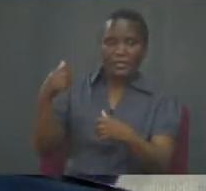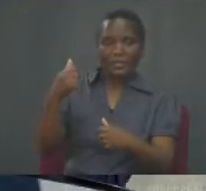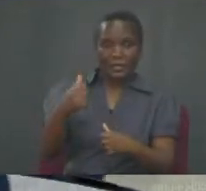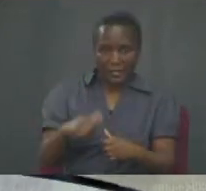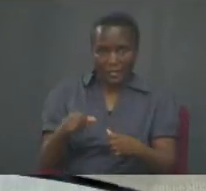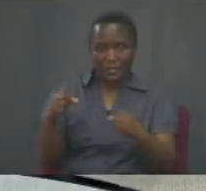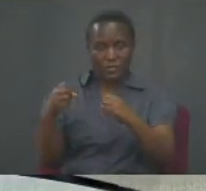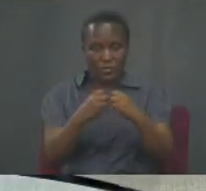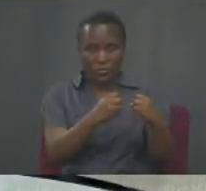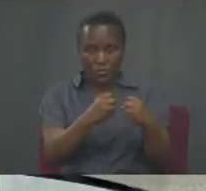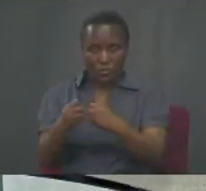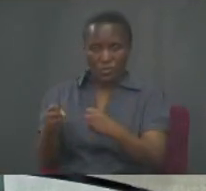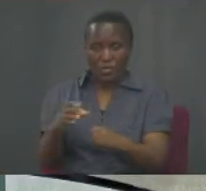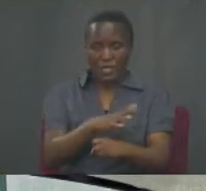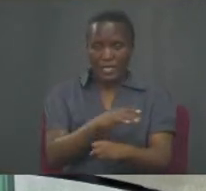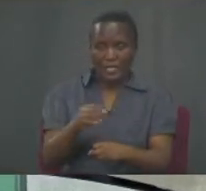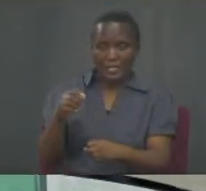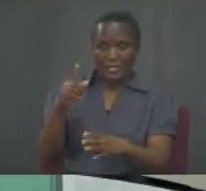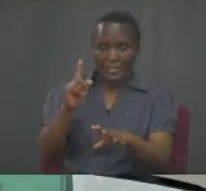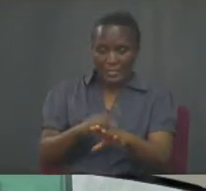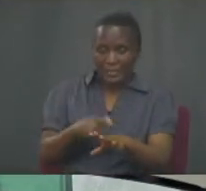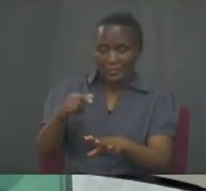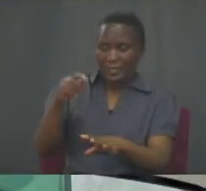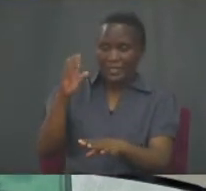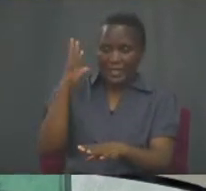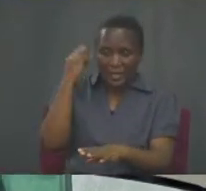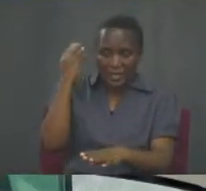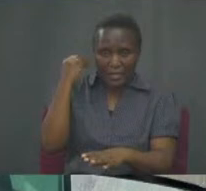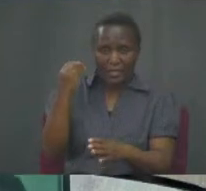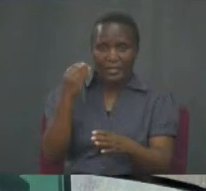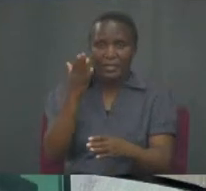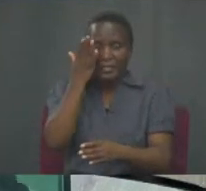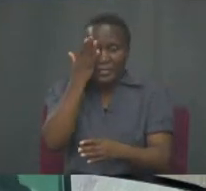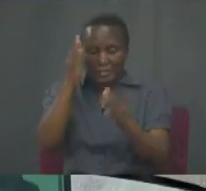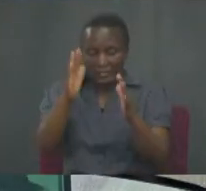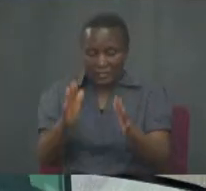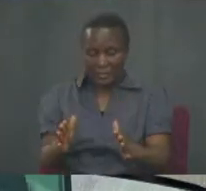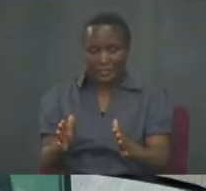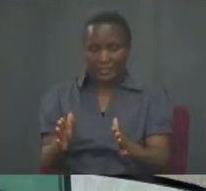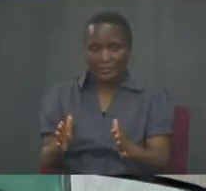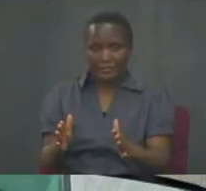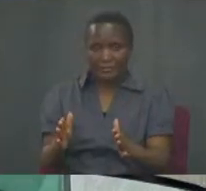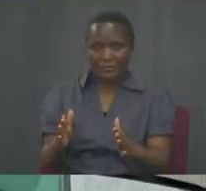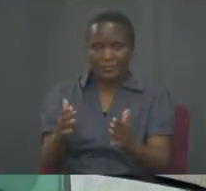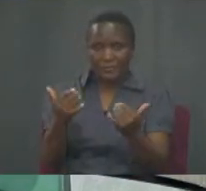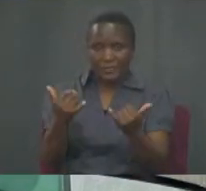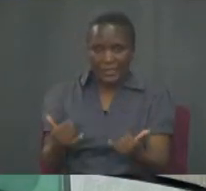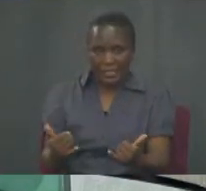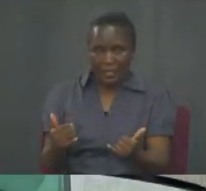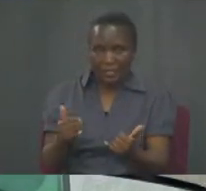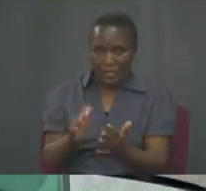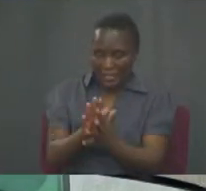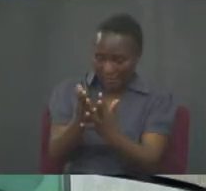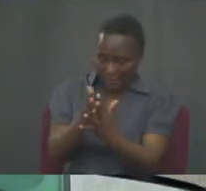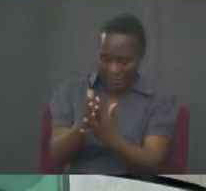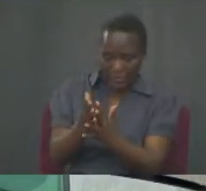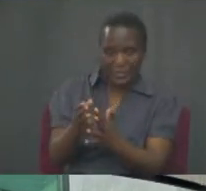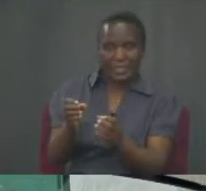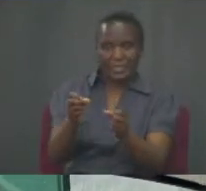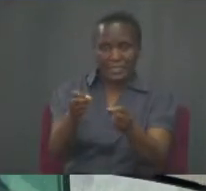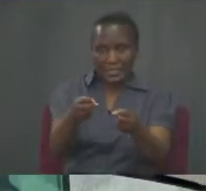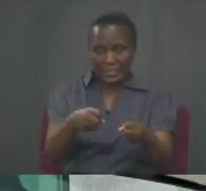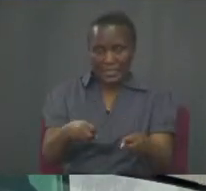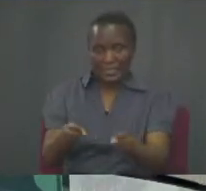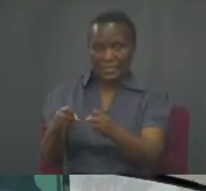of Israel are stuck by the sea, he said, my gods stay in the water, so I'm going